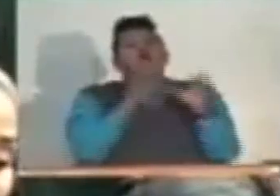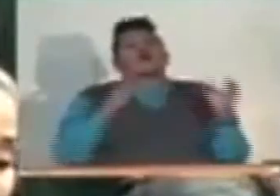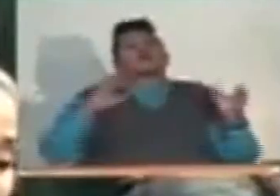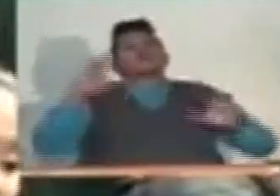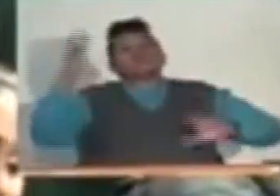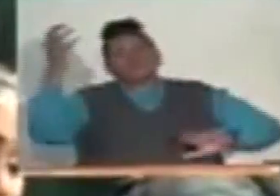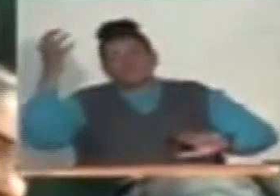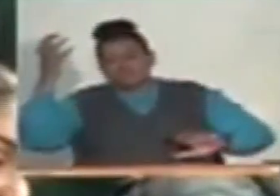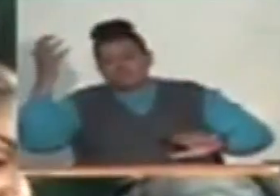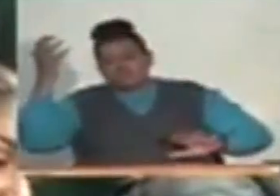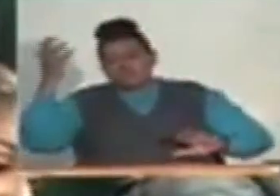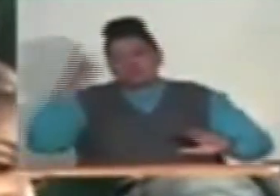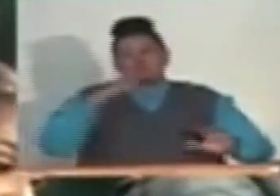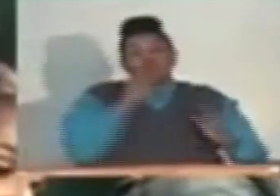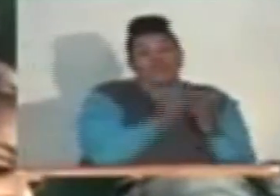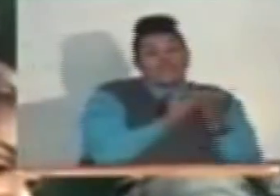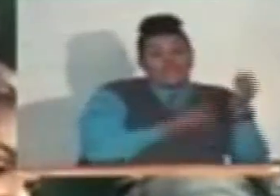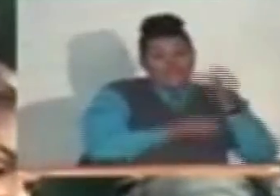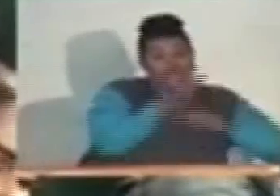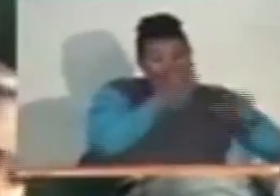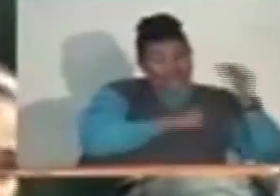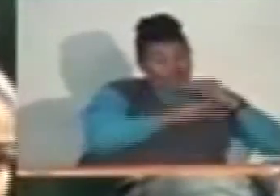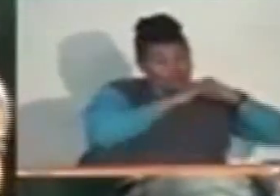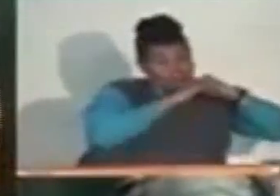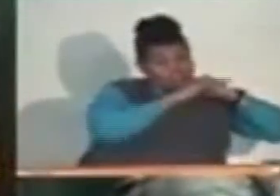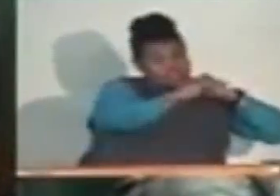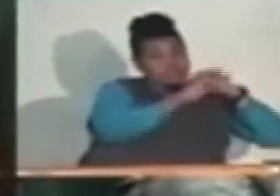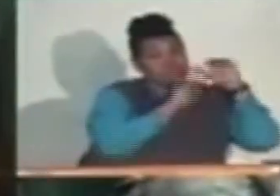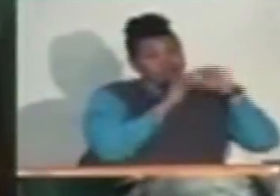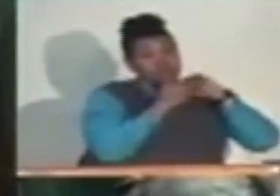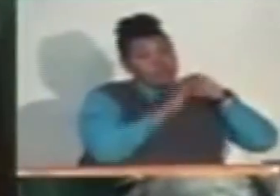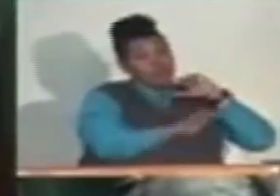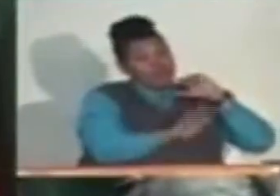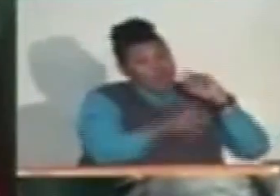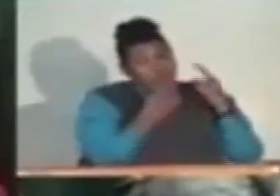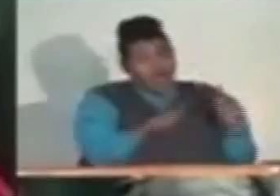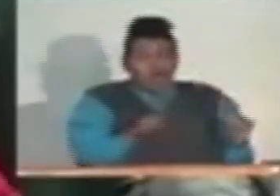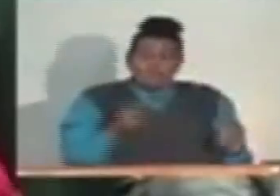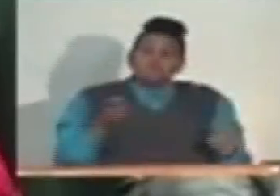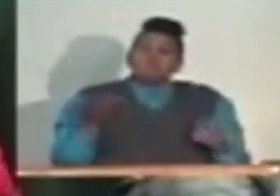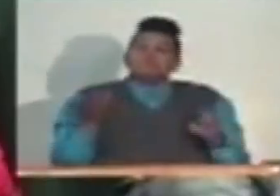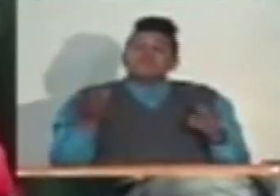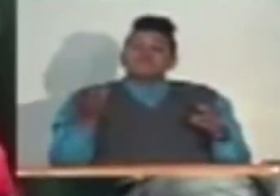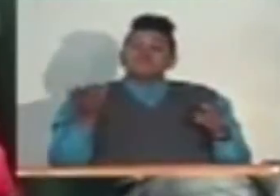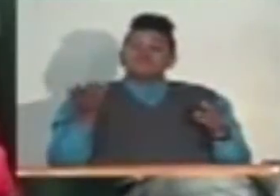disruption, either to the economic stability of the country or